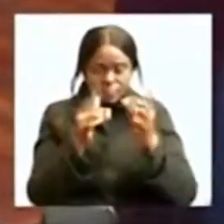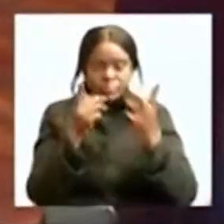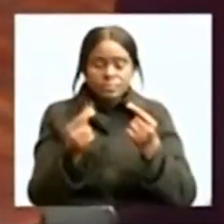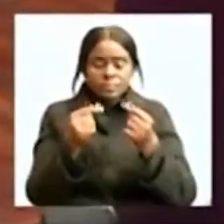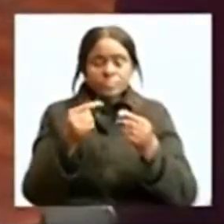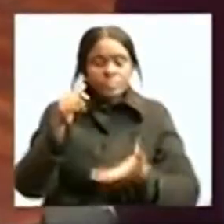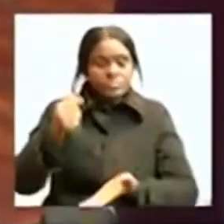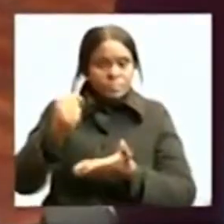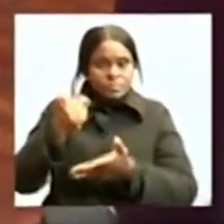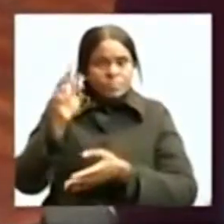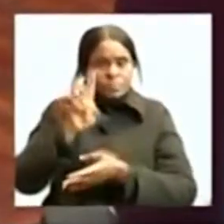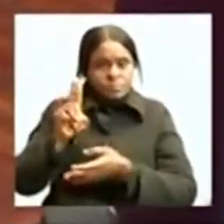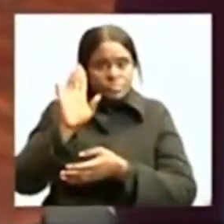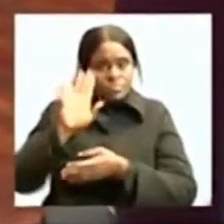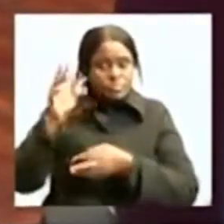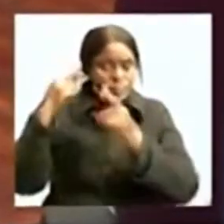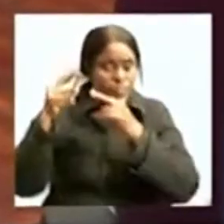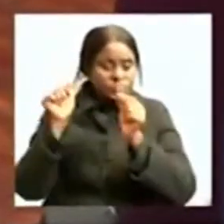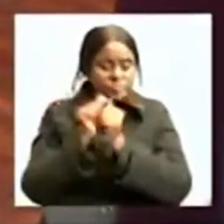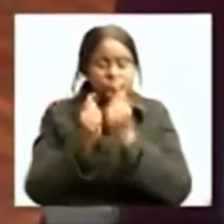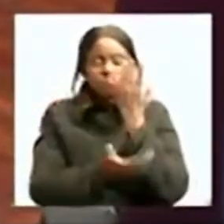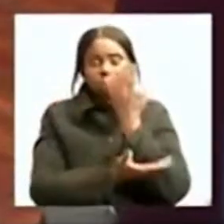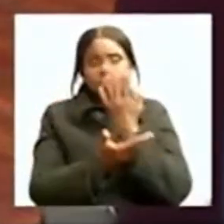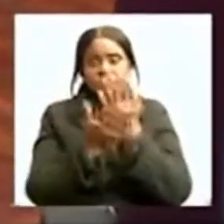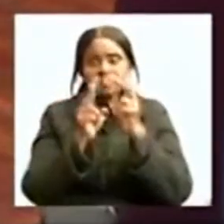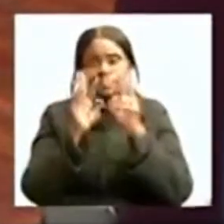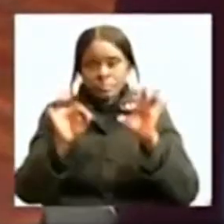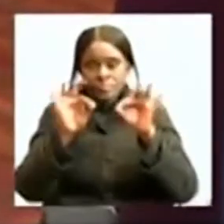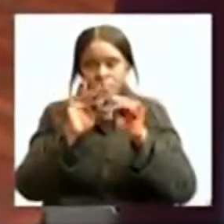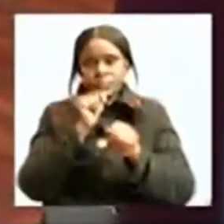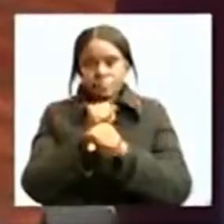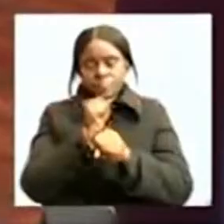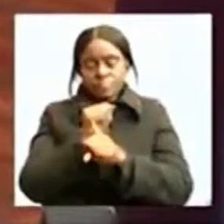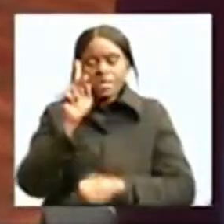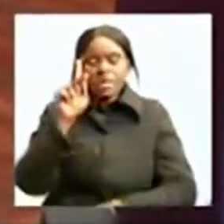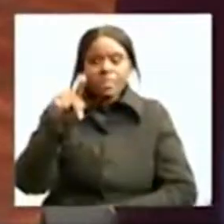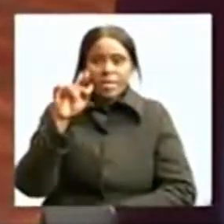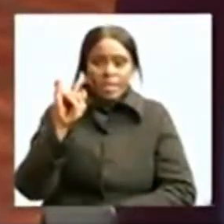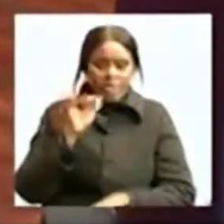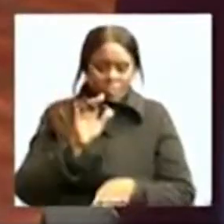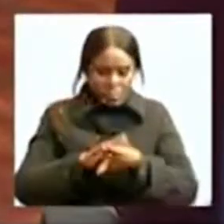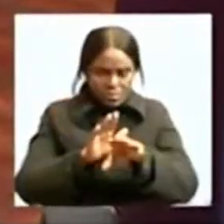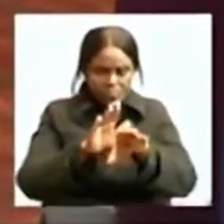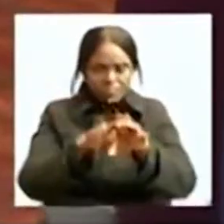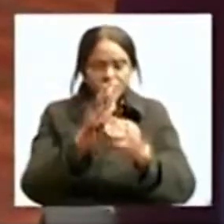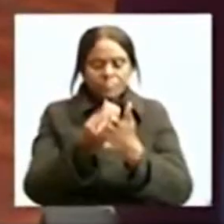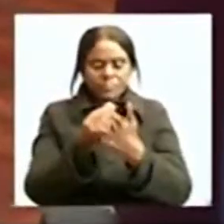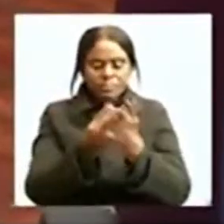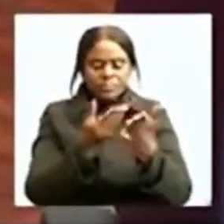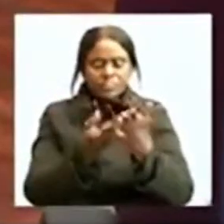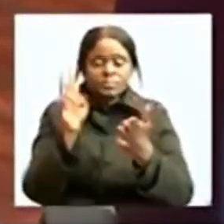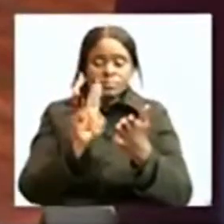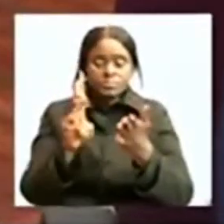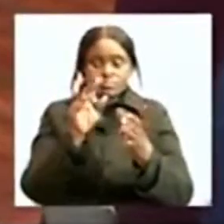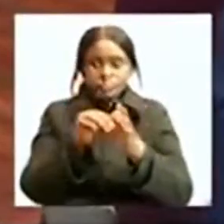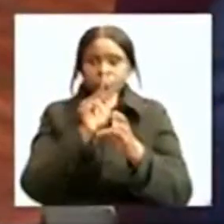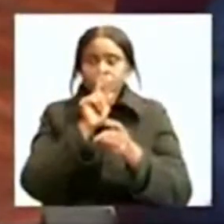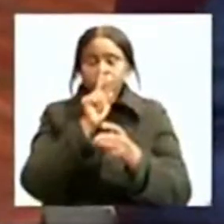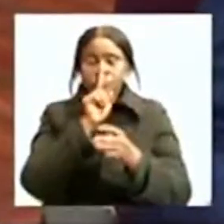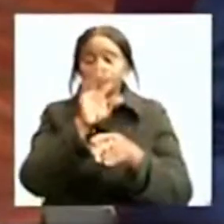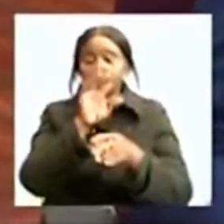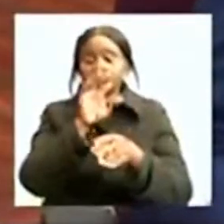budget utilization reviews, and enhance key performance indicators, KPIs, to track fund usage in real